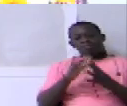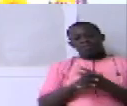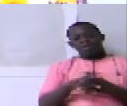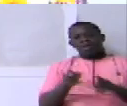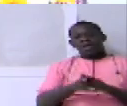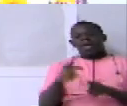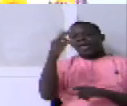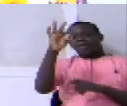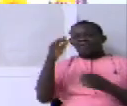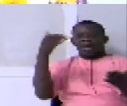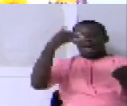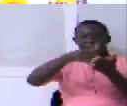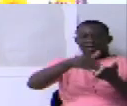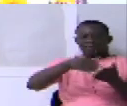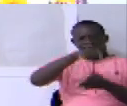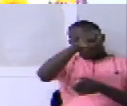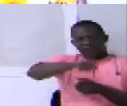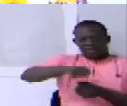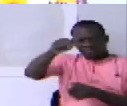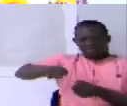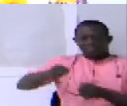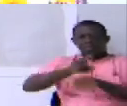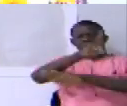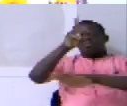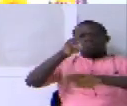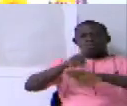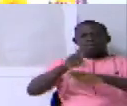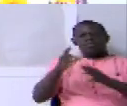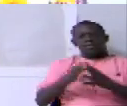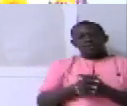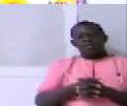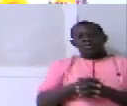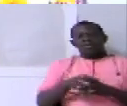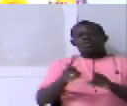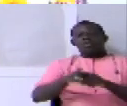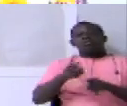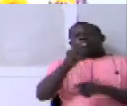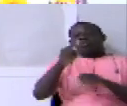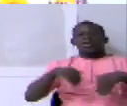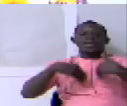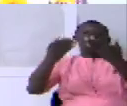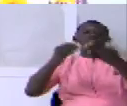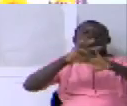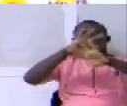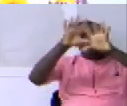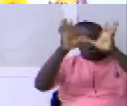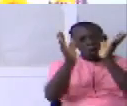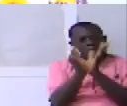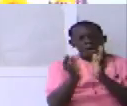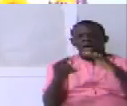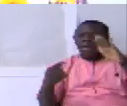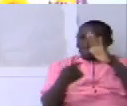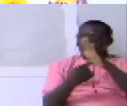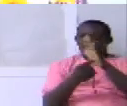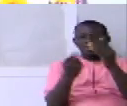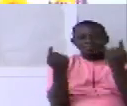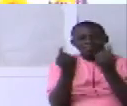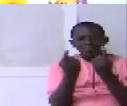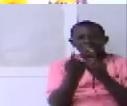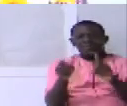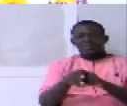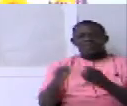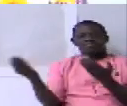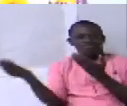When you reach at the farm, you will give them all necessary instruments,